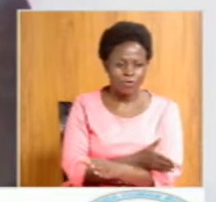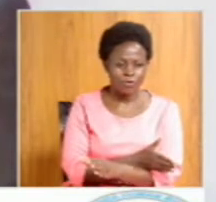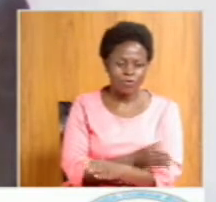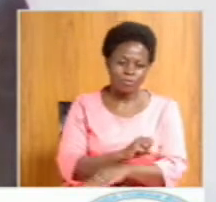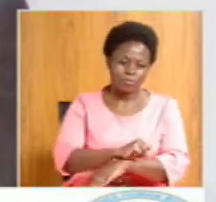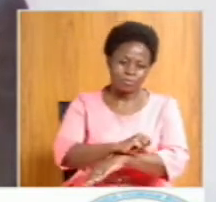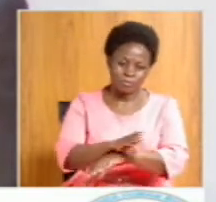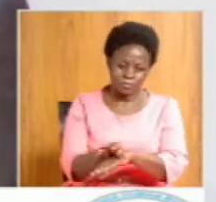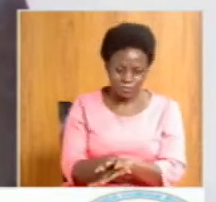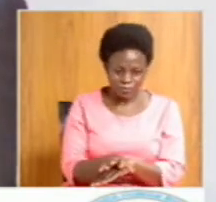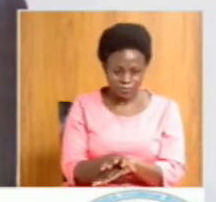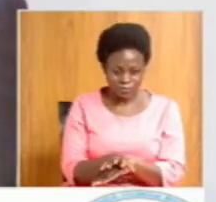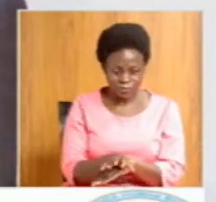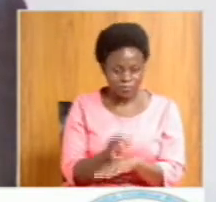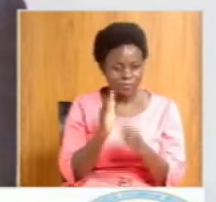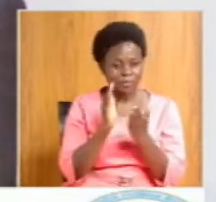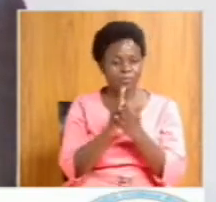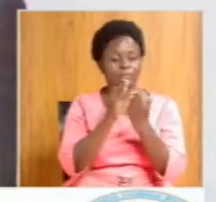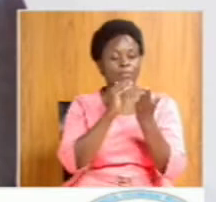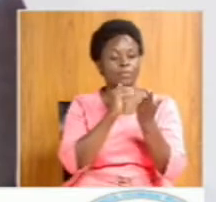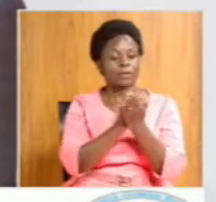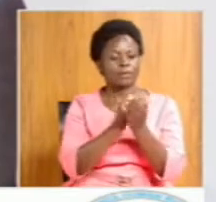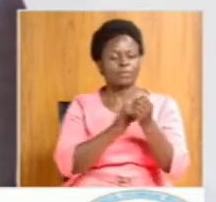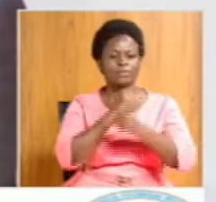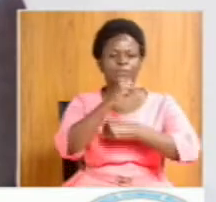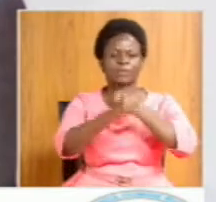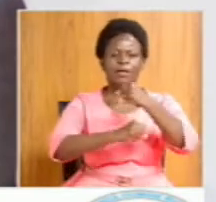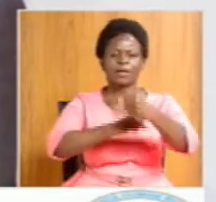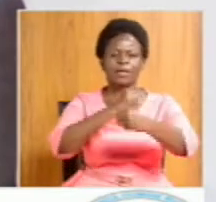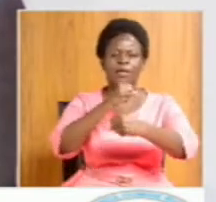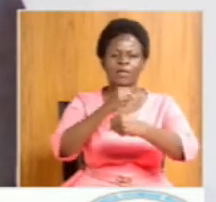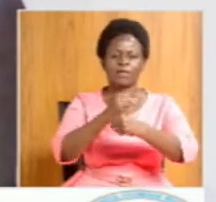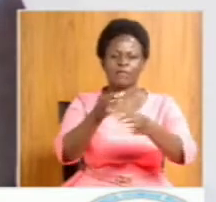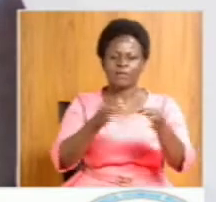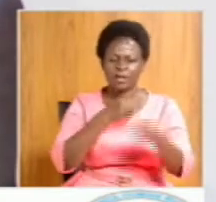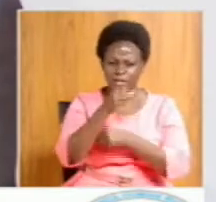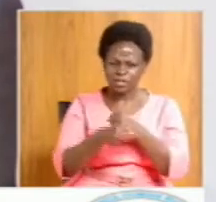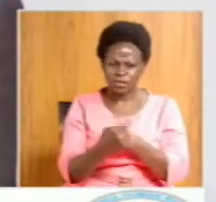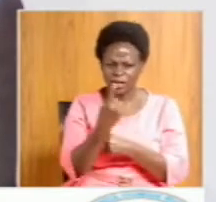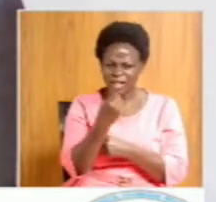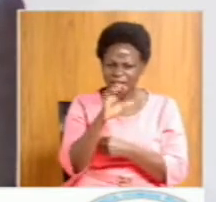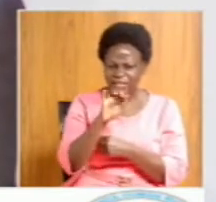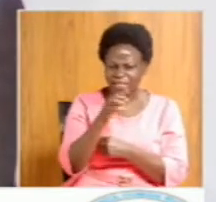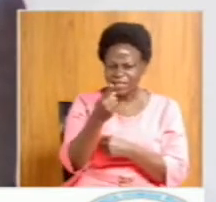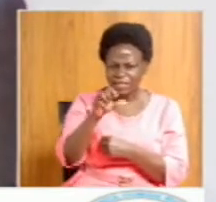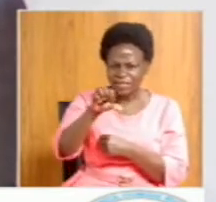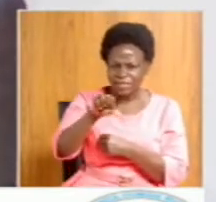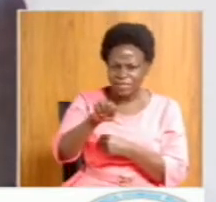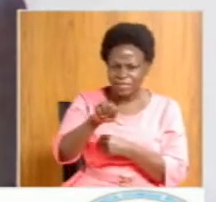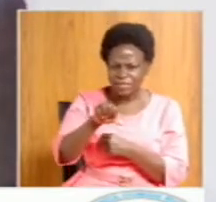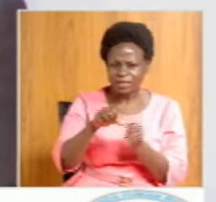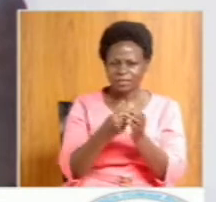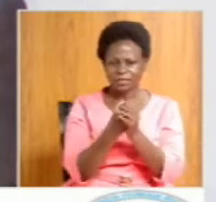pandemic because in the year financial year 18 19 we